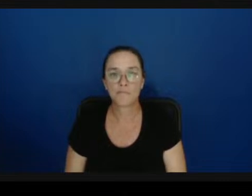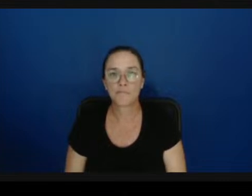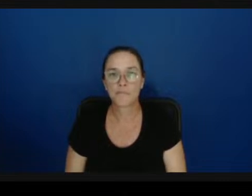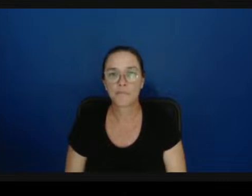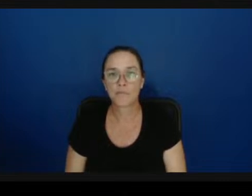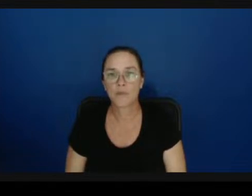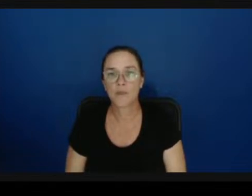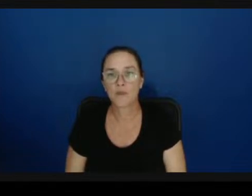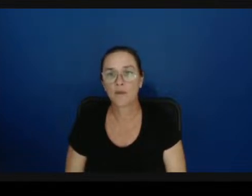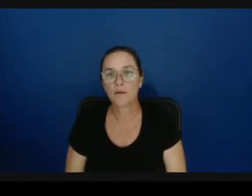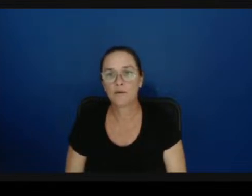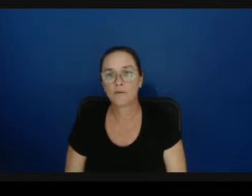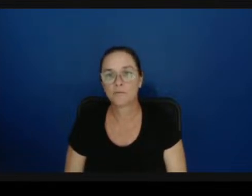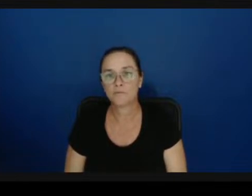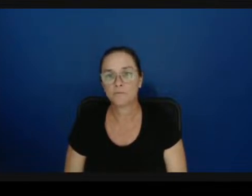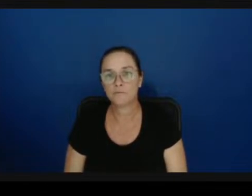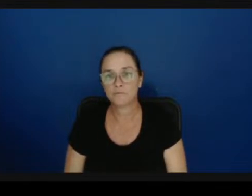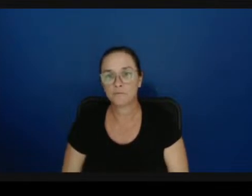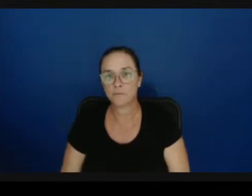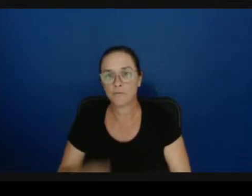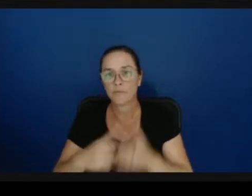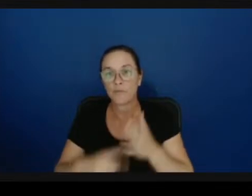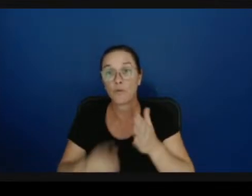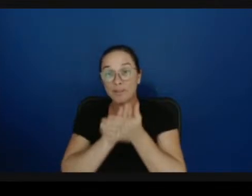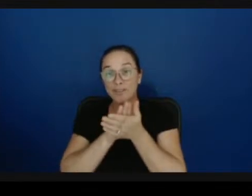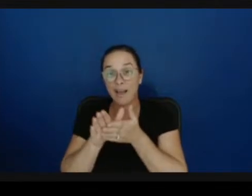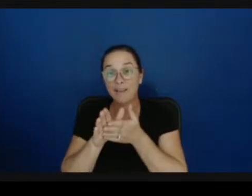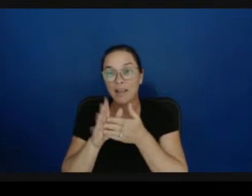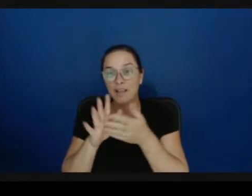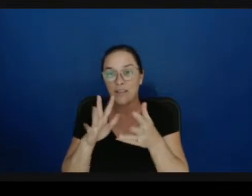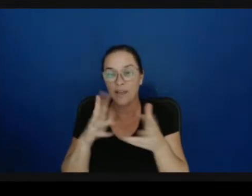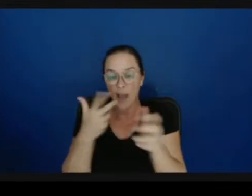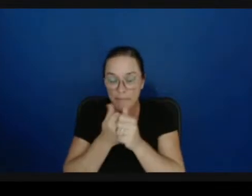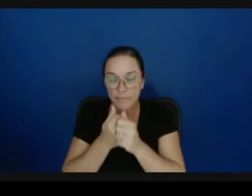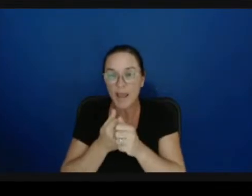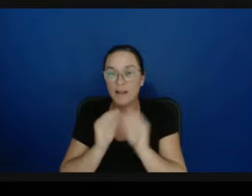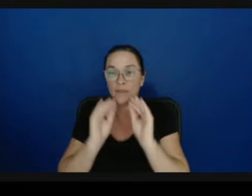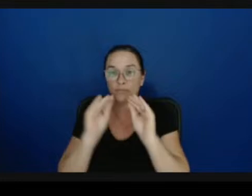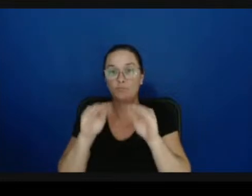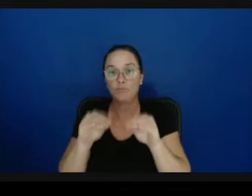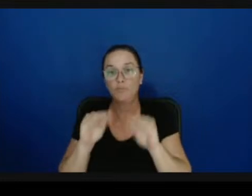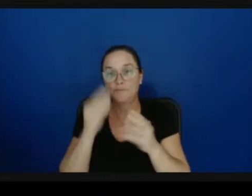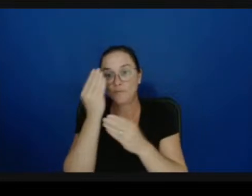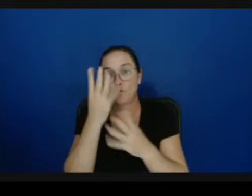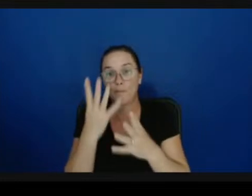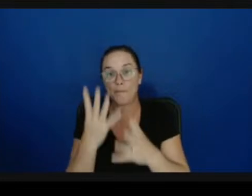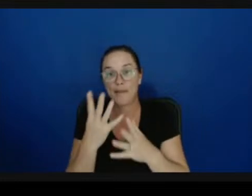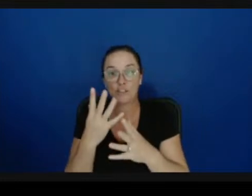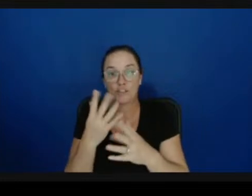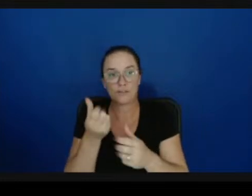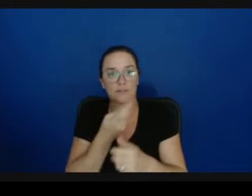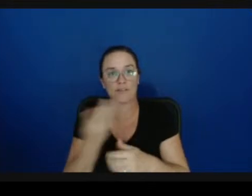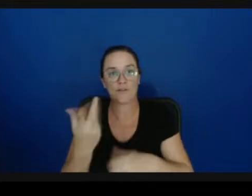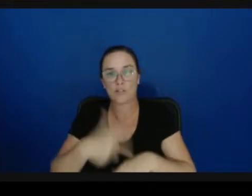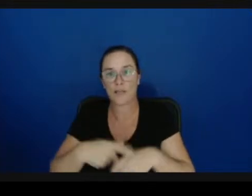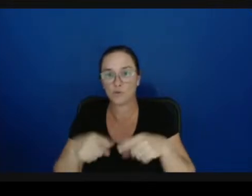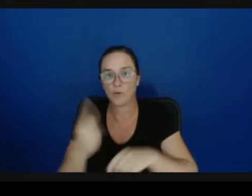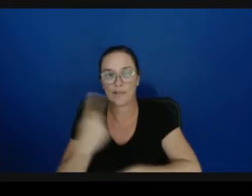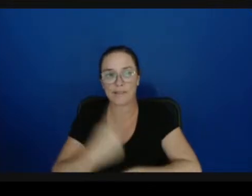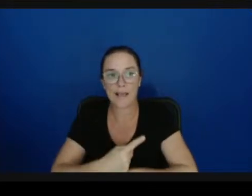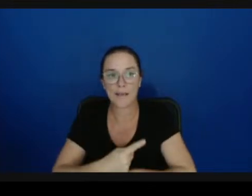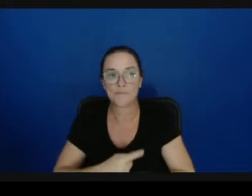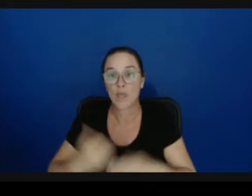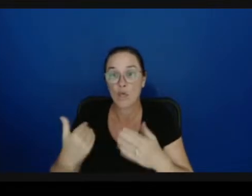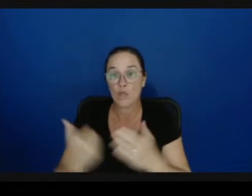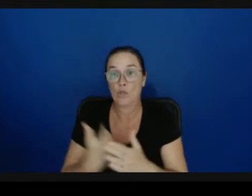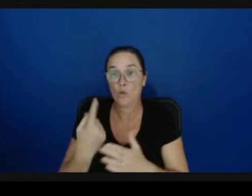Yeah, so what's nice about these is they're updating these multiple times a day. And when they update them, the newest stuff is in red, and you see that